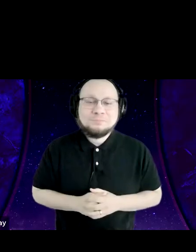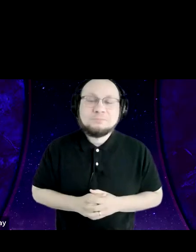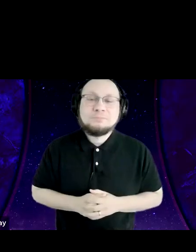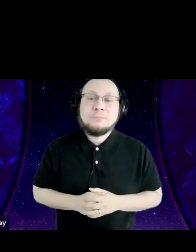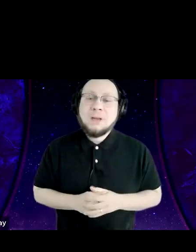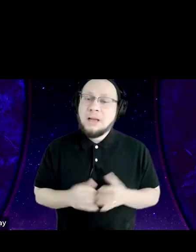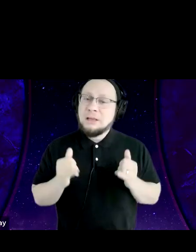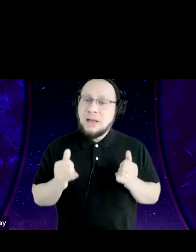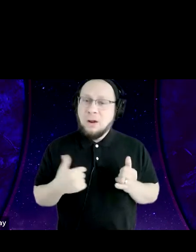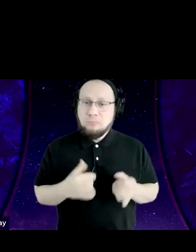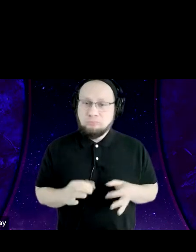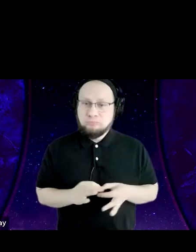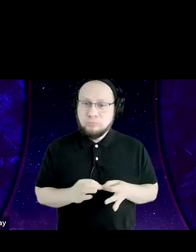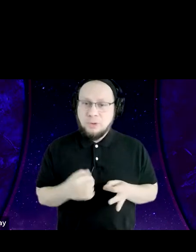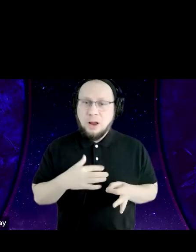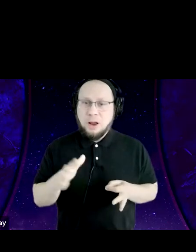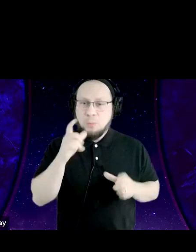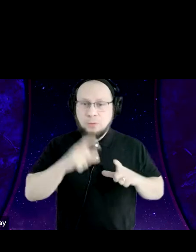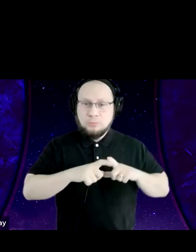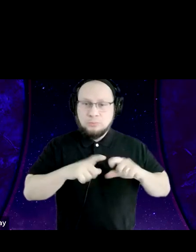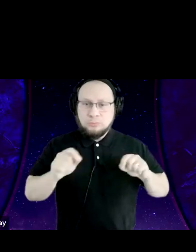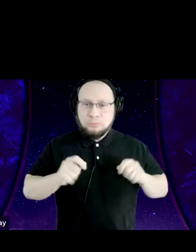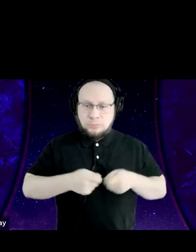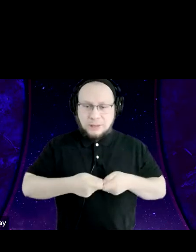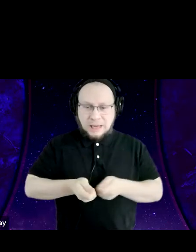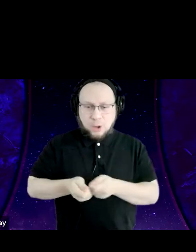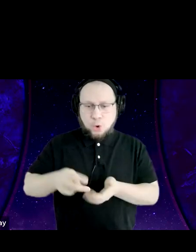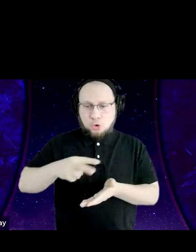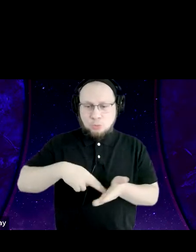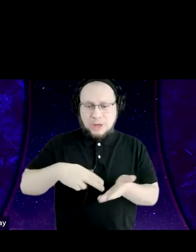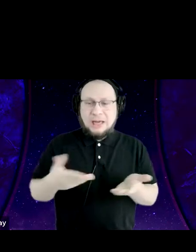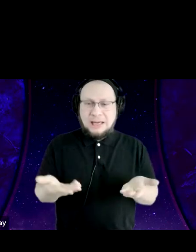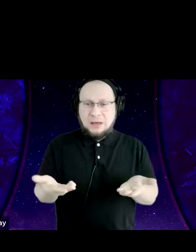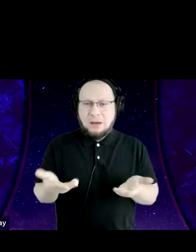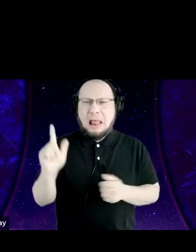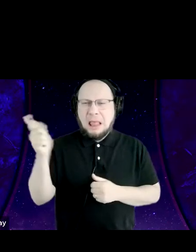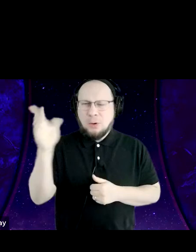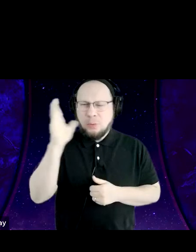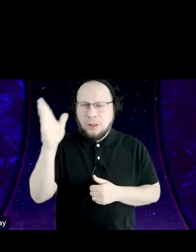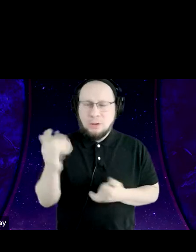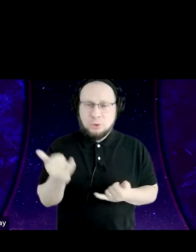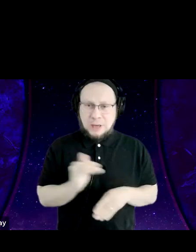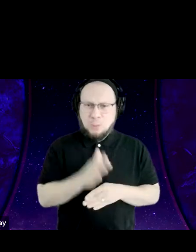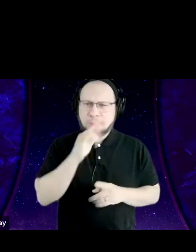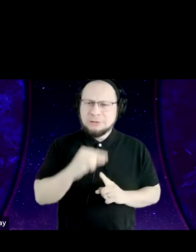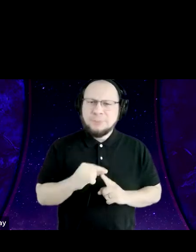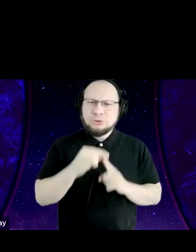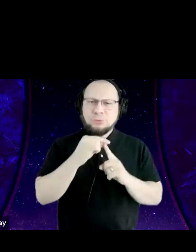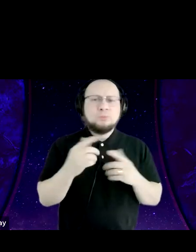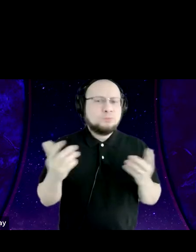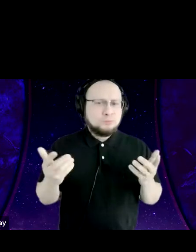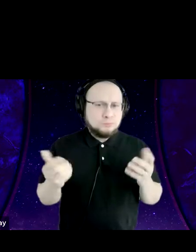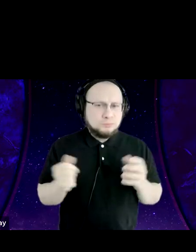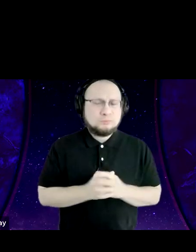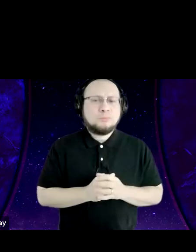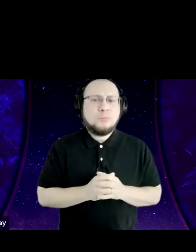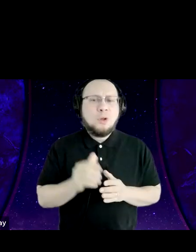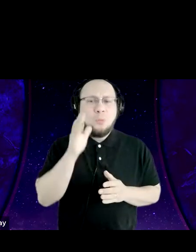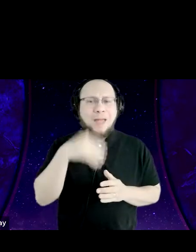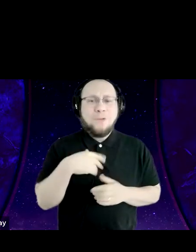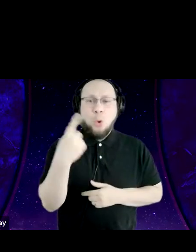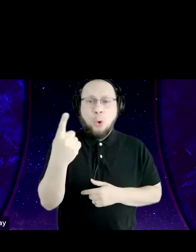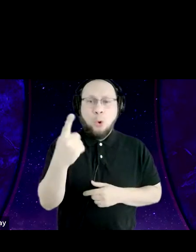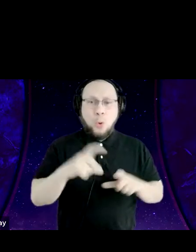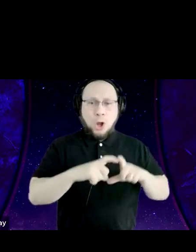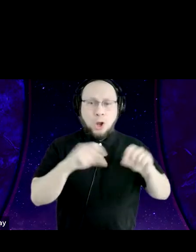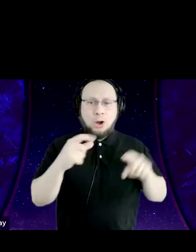gonna be providing a little tarot reading, and we do a special one here on Teacakes and Tarot. What we do is one card from the